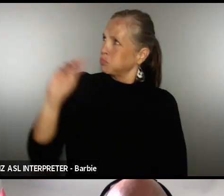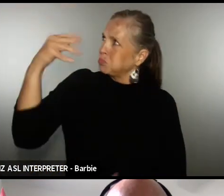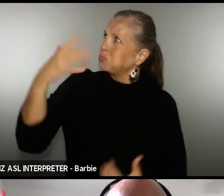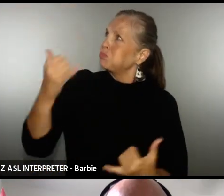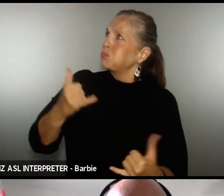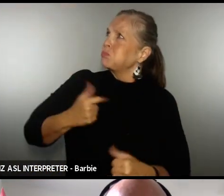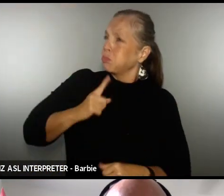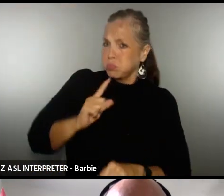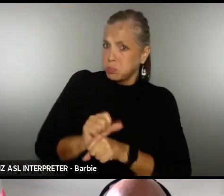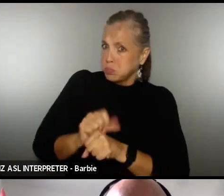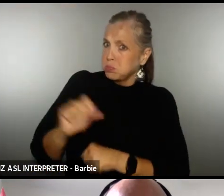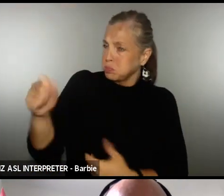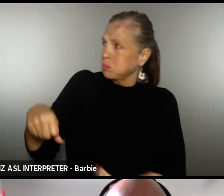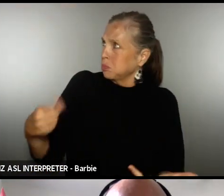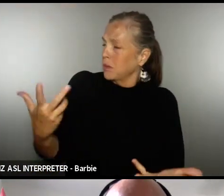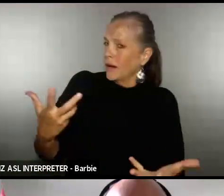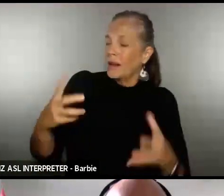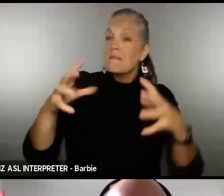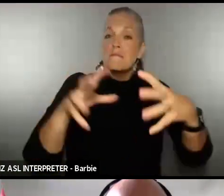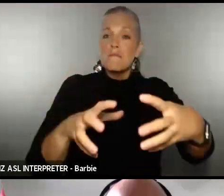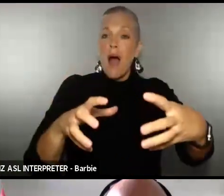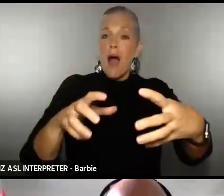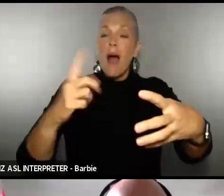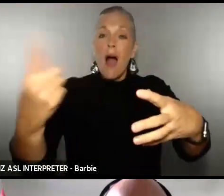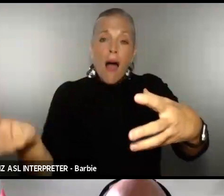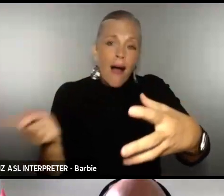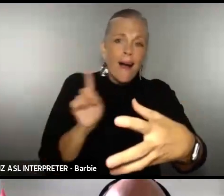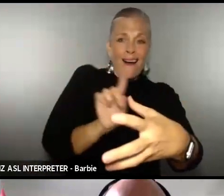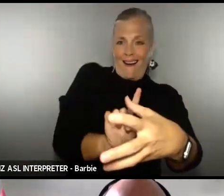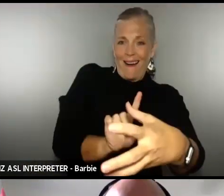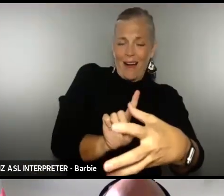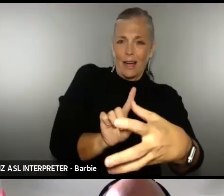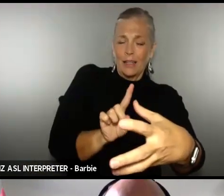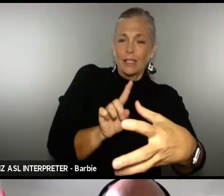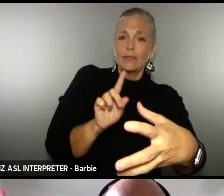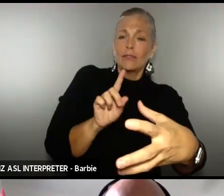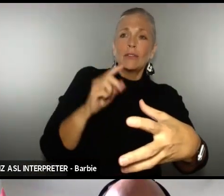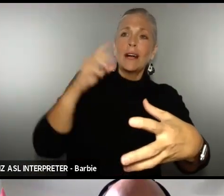you're in the shade, and you say it's in shadows, that's absolutely